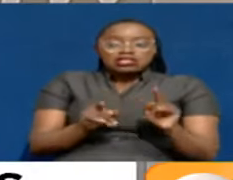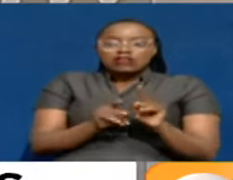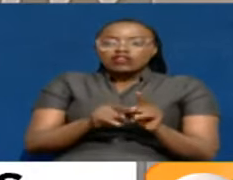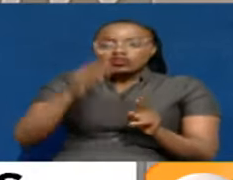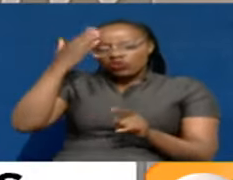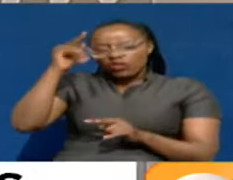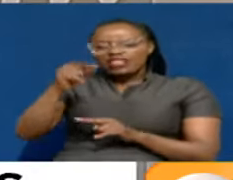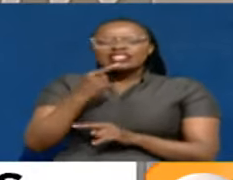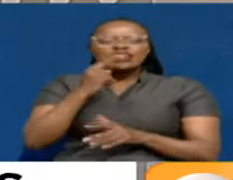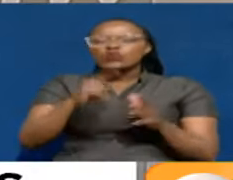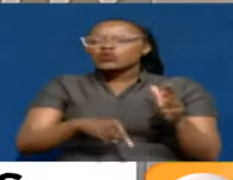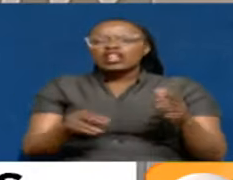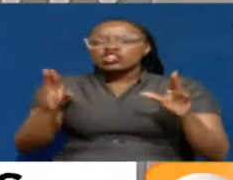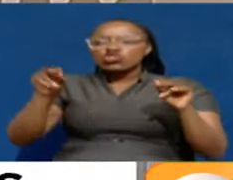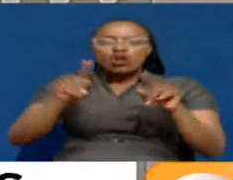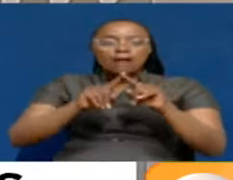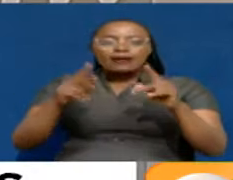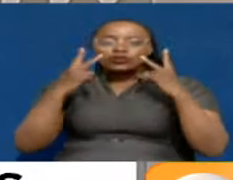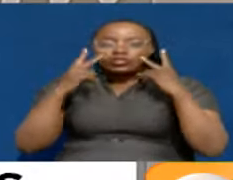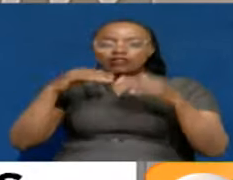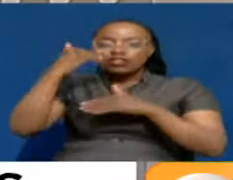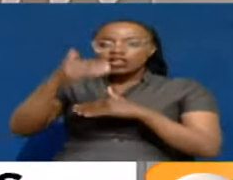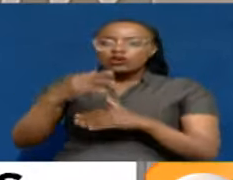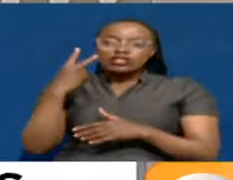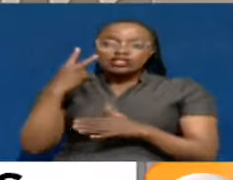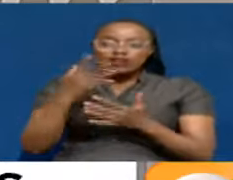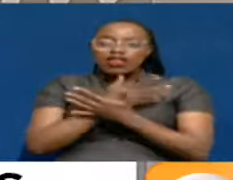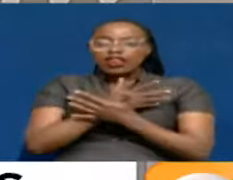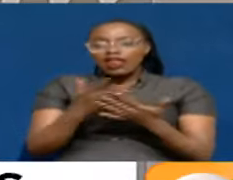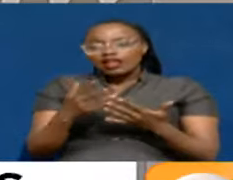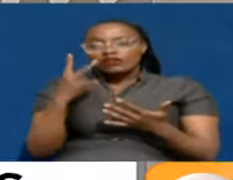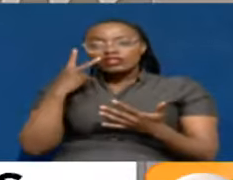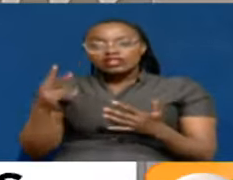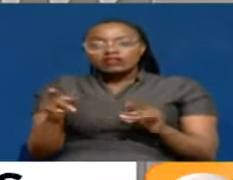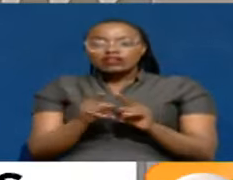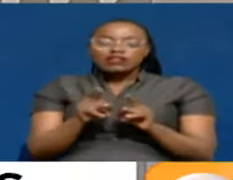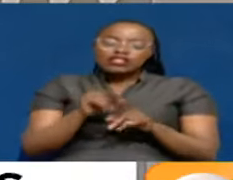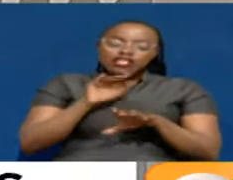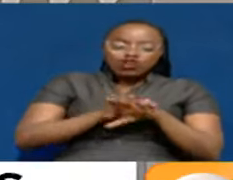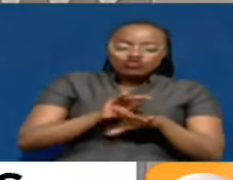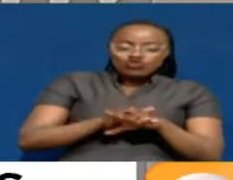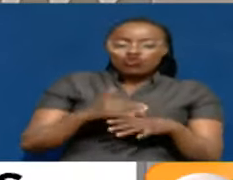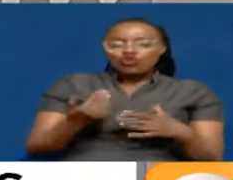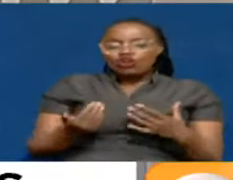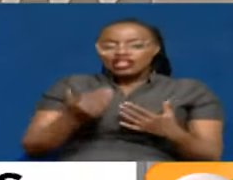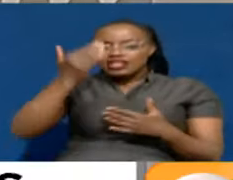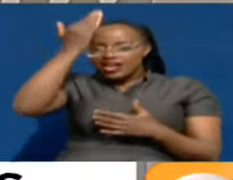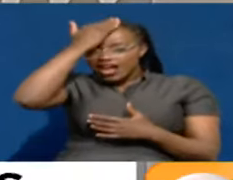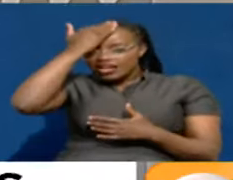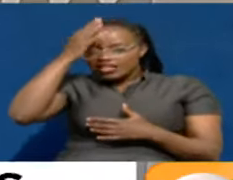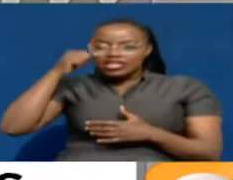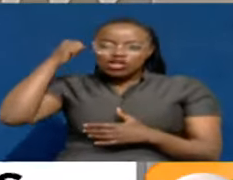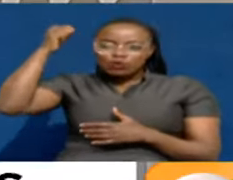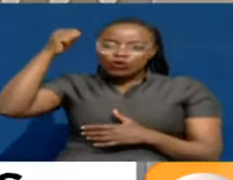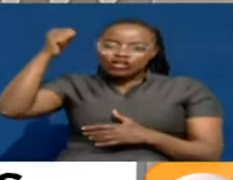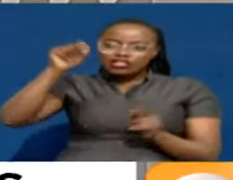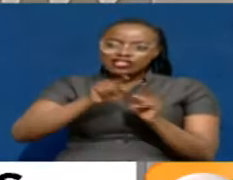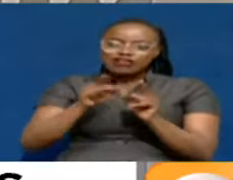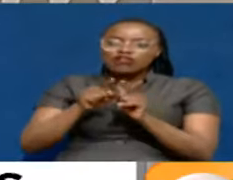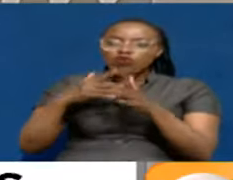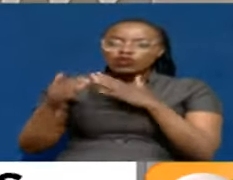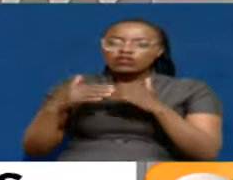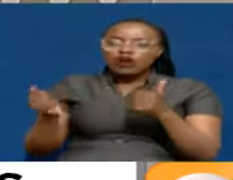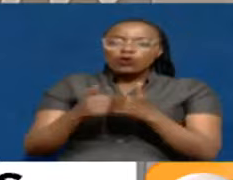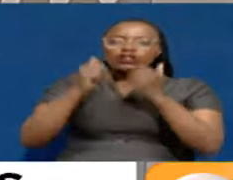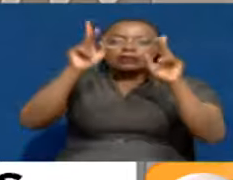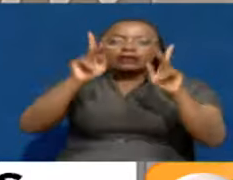okay, you know, so what have they said? But you notice they're always preceded by, and I guess, you know, it's good courtesy and, you know, in politics, like even the one that